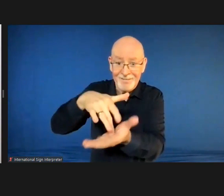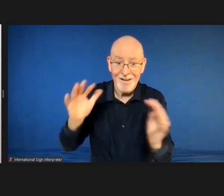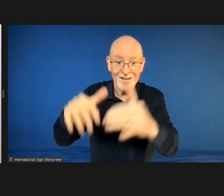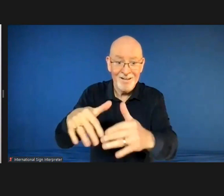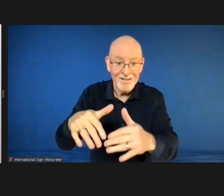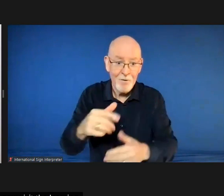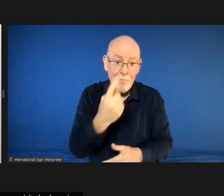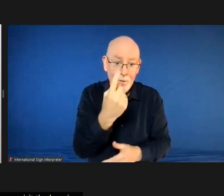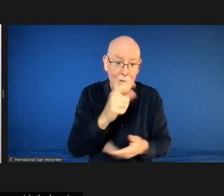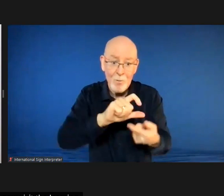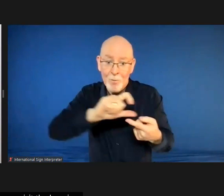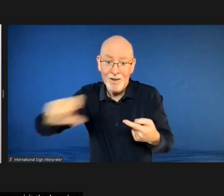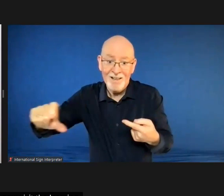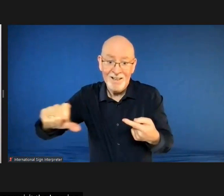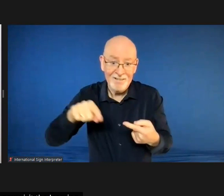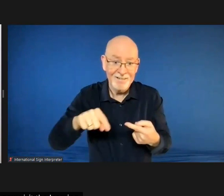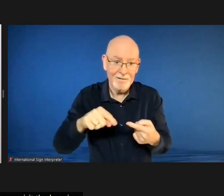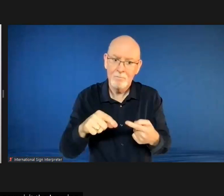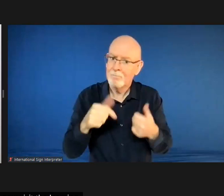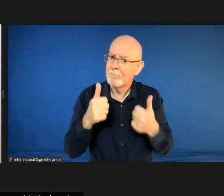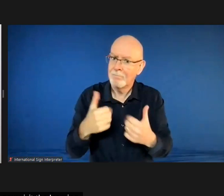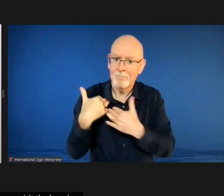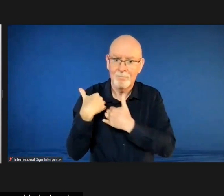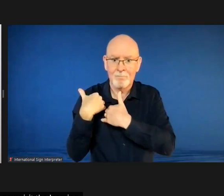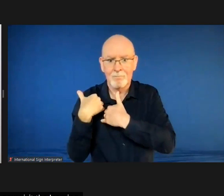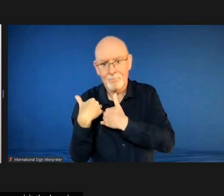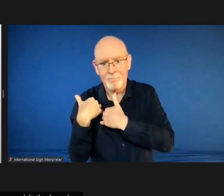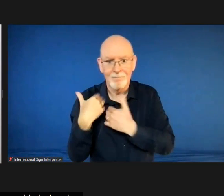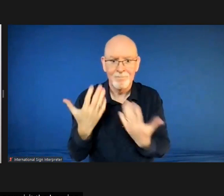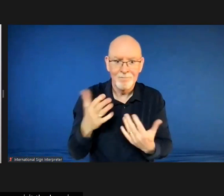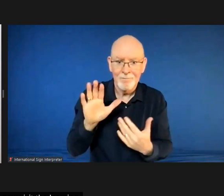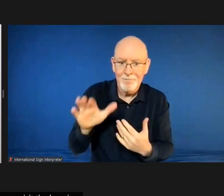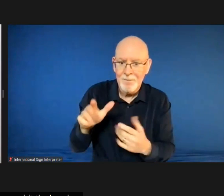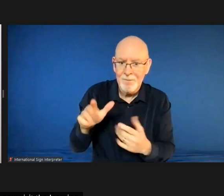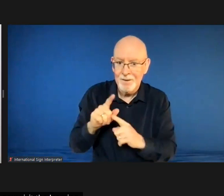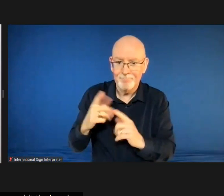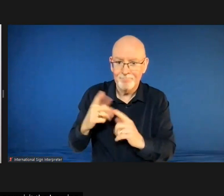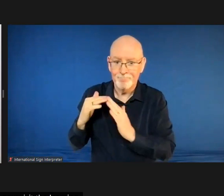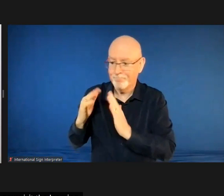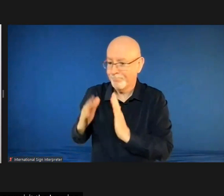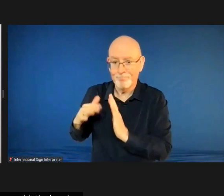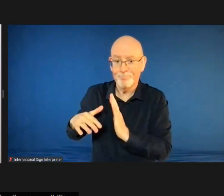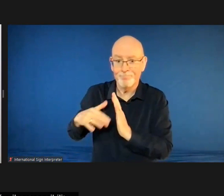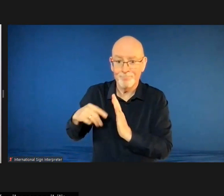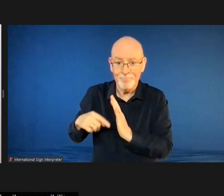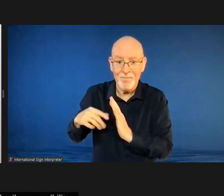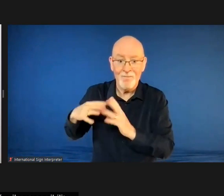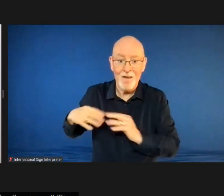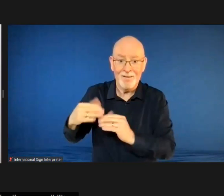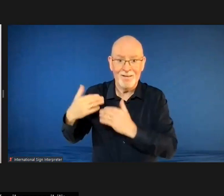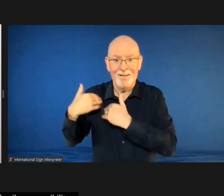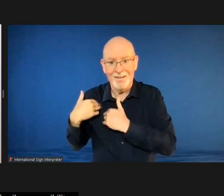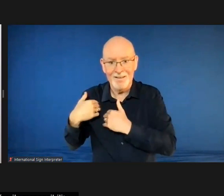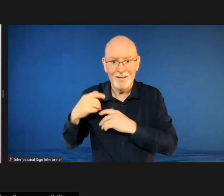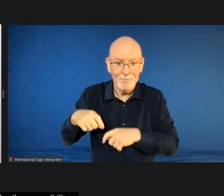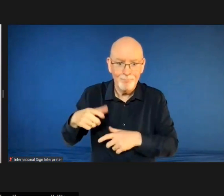family responsibilities. They've taken it on themselves to support their deaf child and other deaf children whose parents are unable to